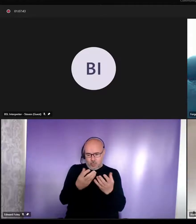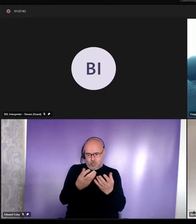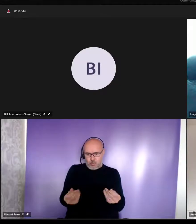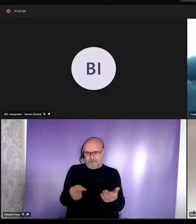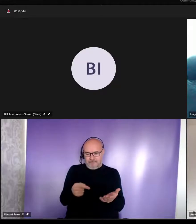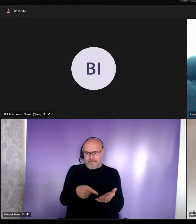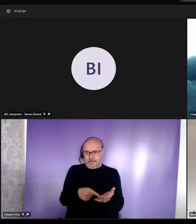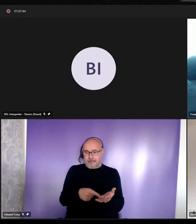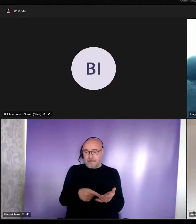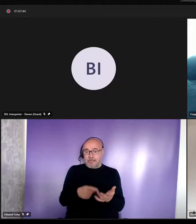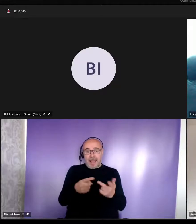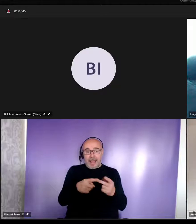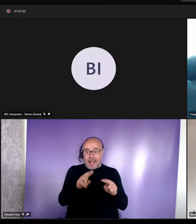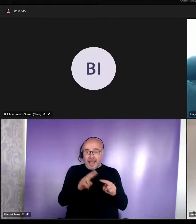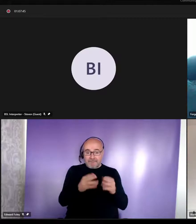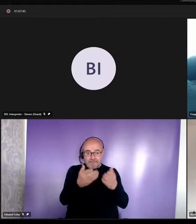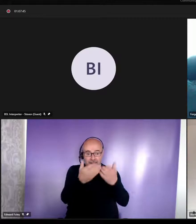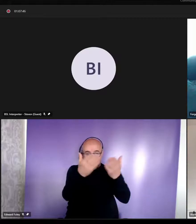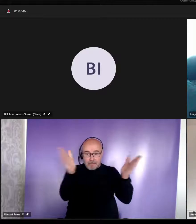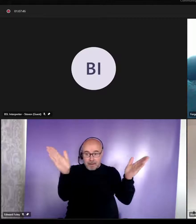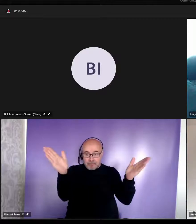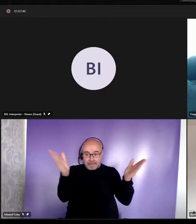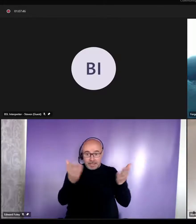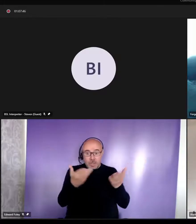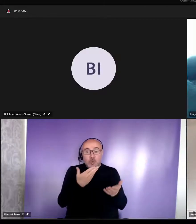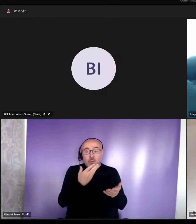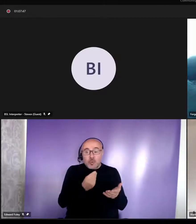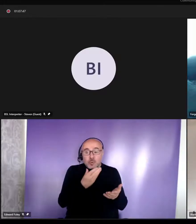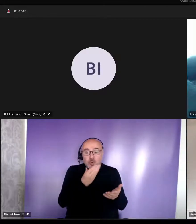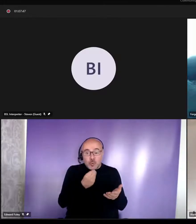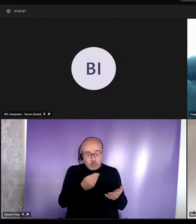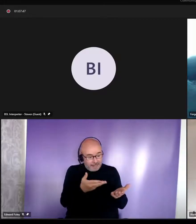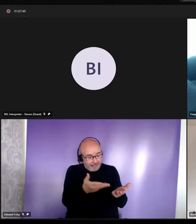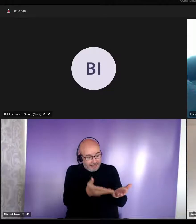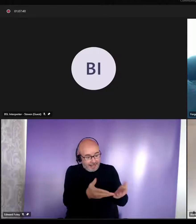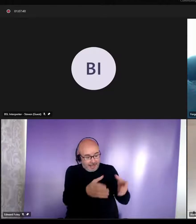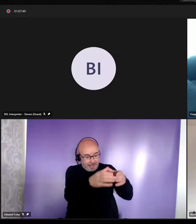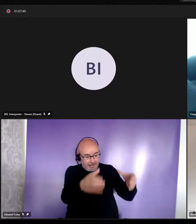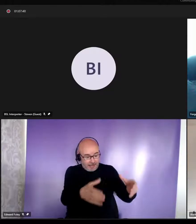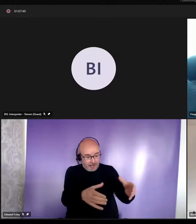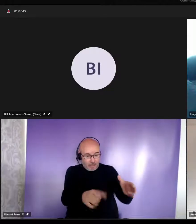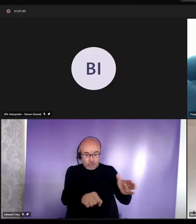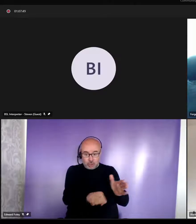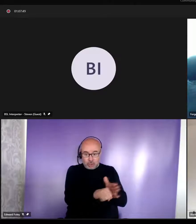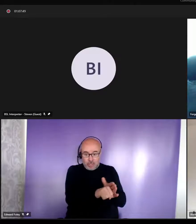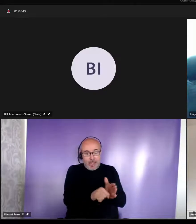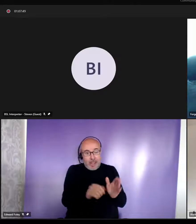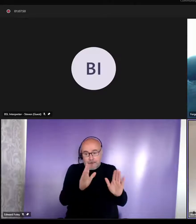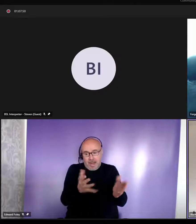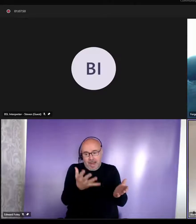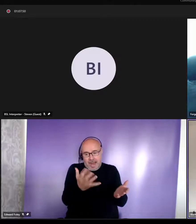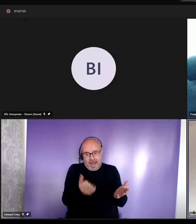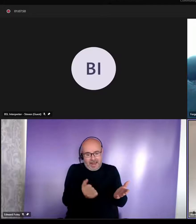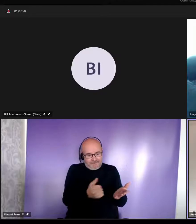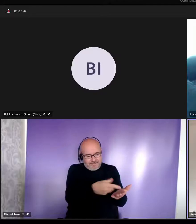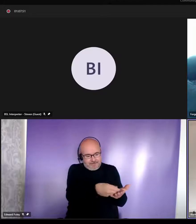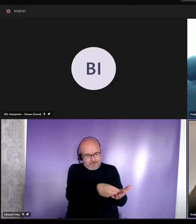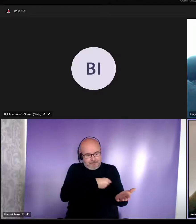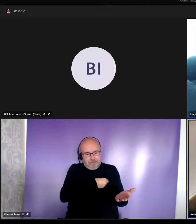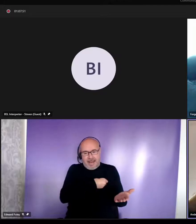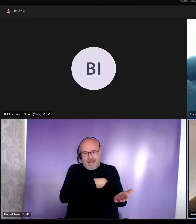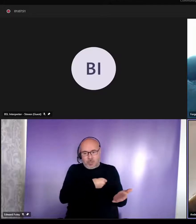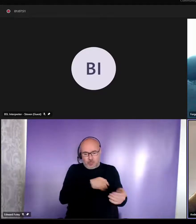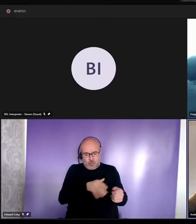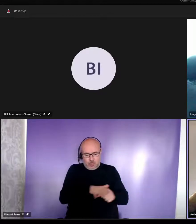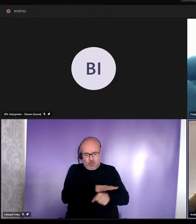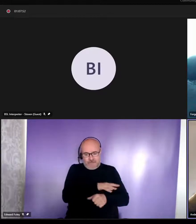are using them, there has to be some sort of pay mechanism, in my view, to do that. Okay, thanks, Matt. I don't know